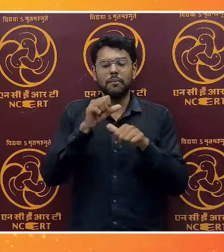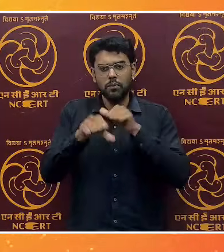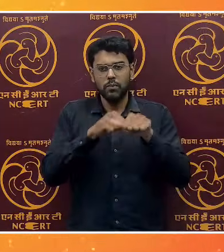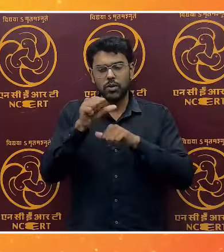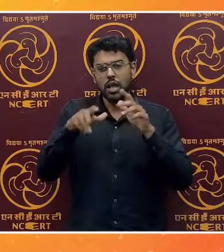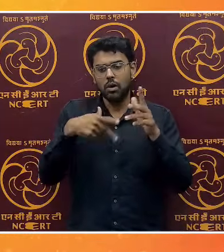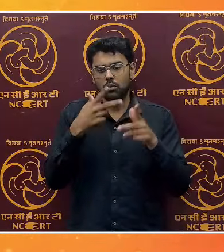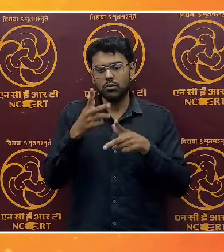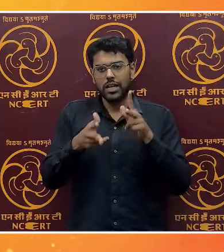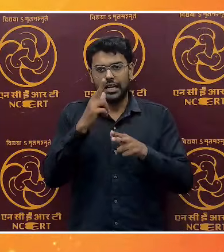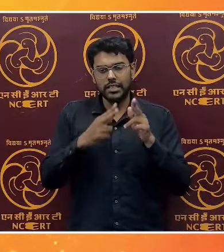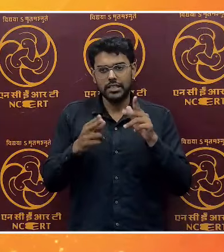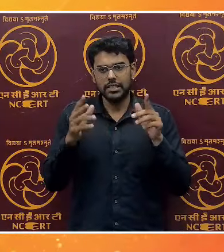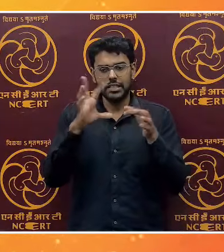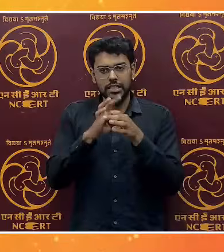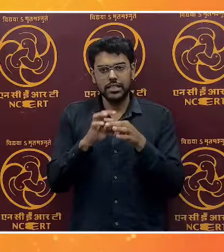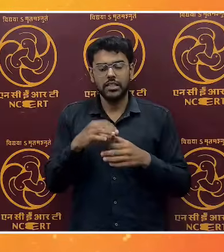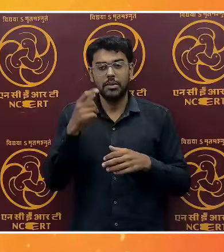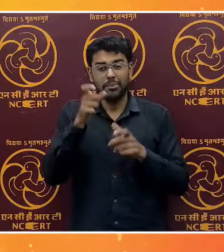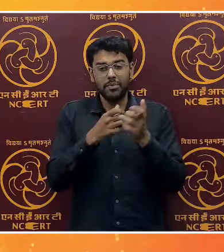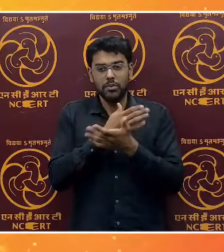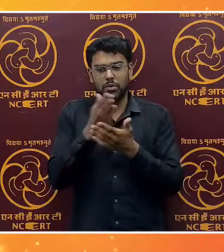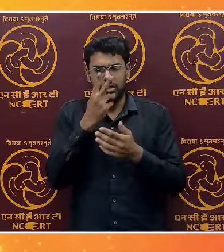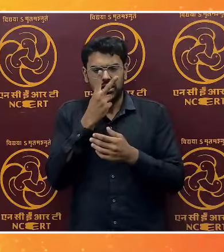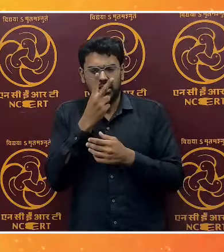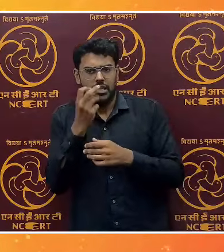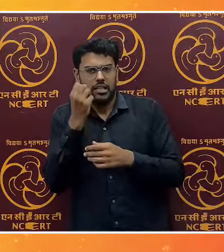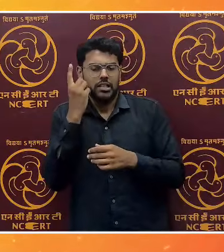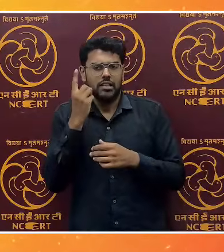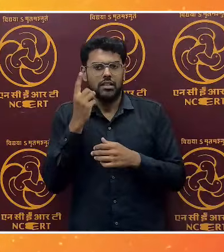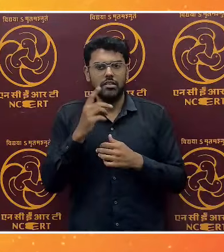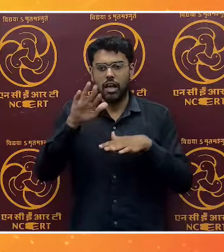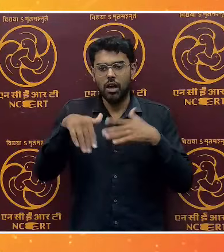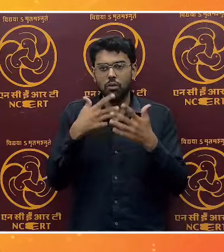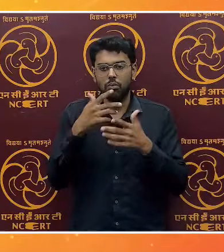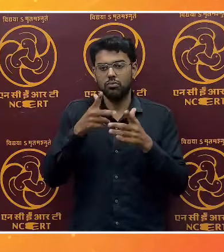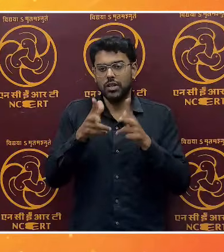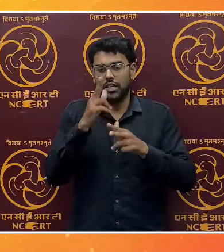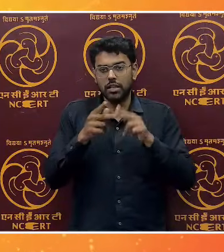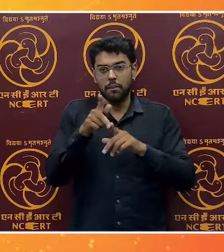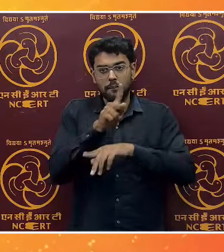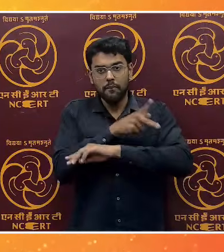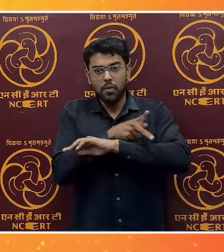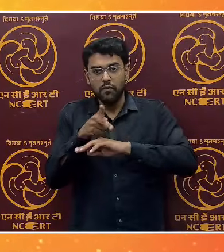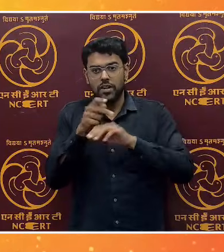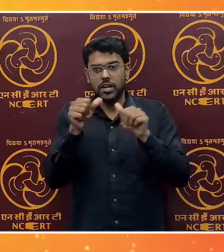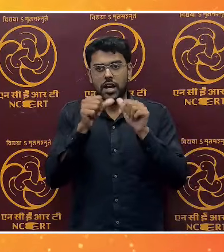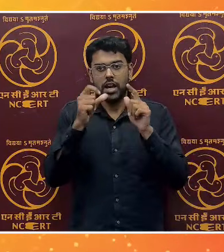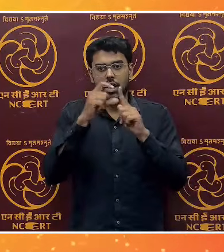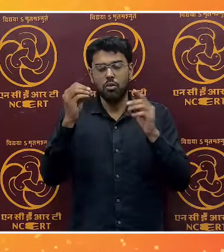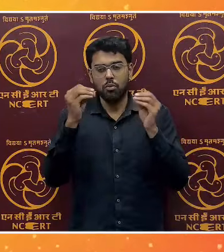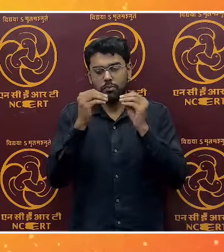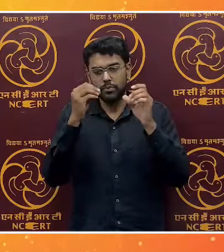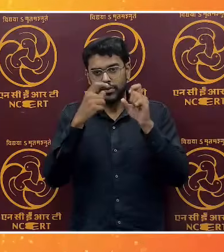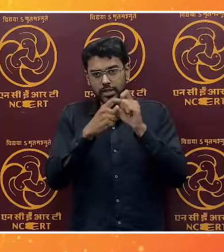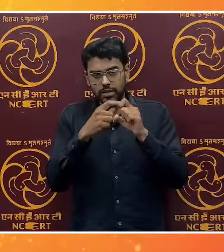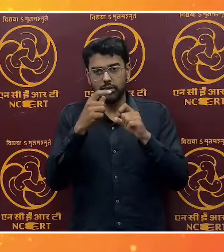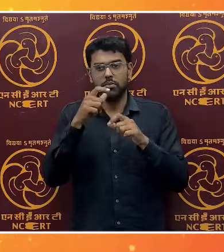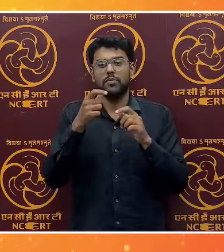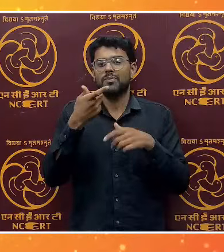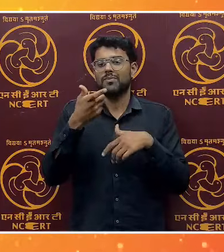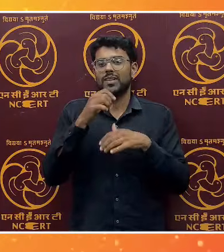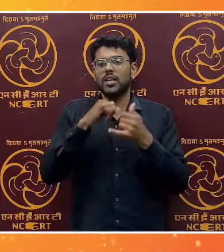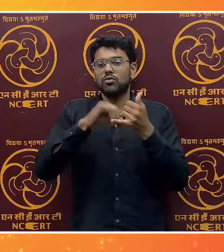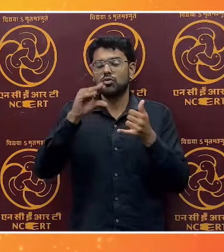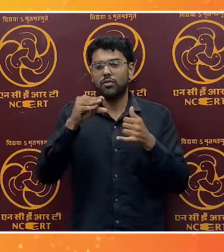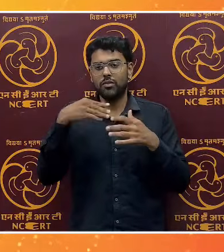editing. All right. Just to give you an overview like how we edit. It's a professional Adobe Premiere Pro software which we use